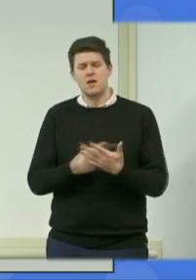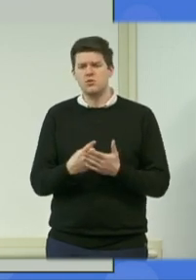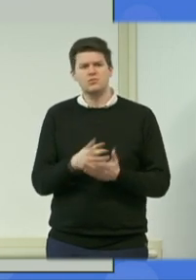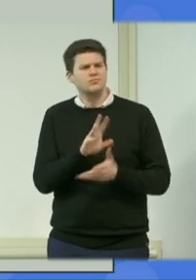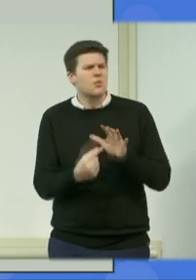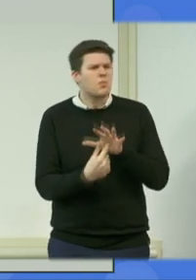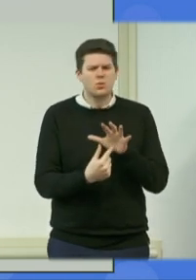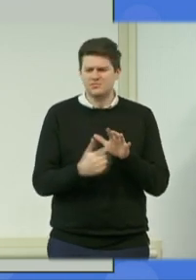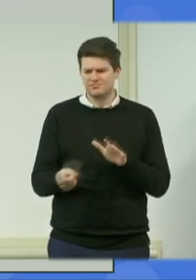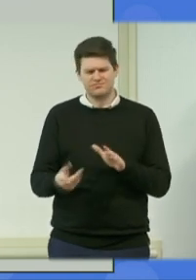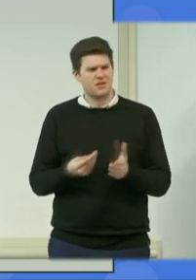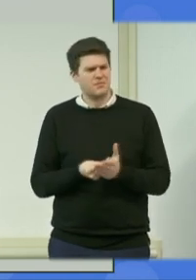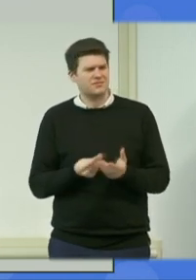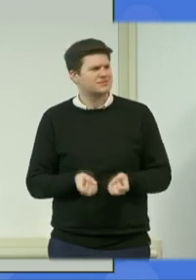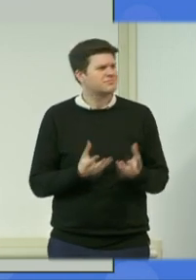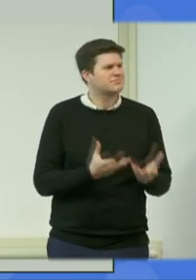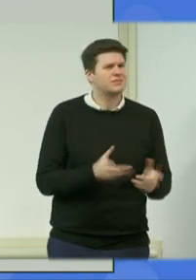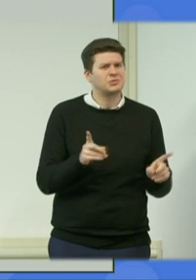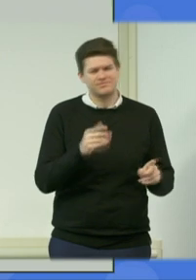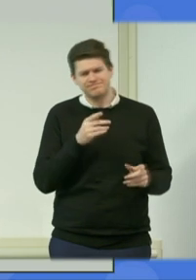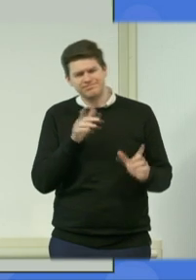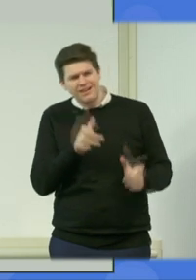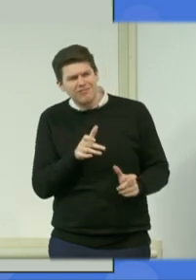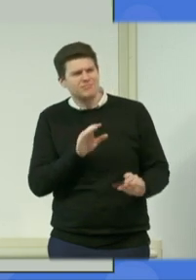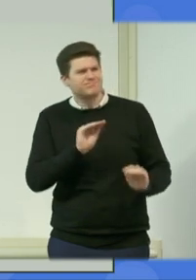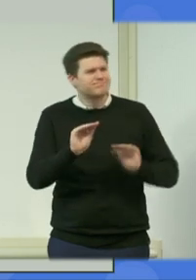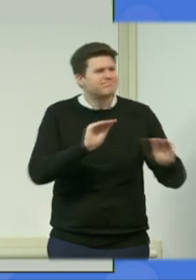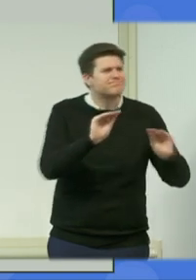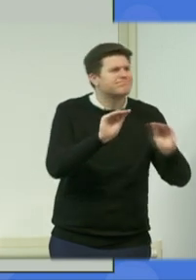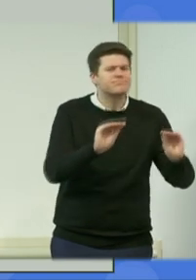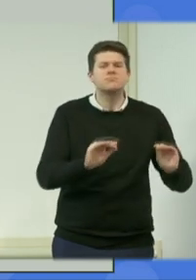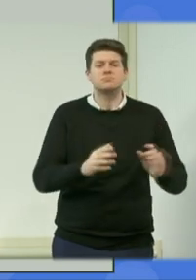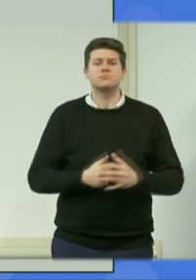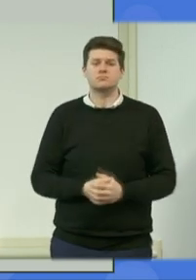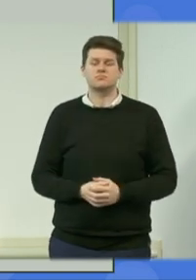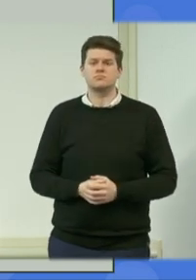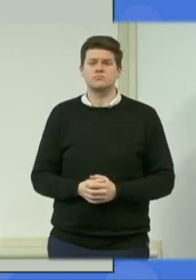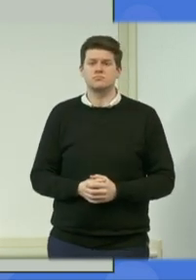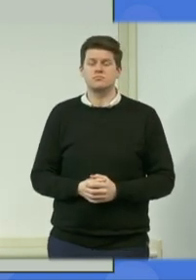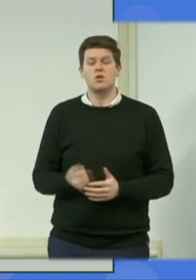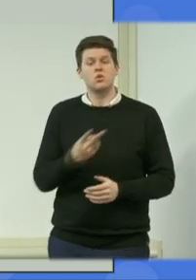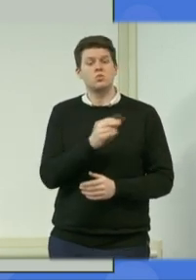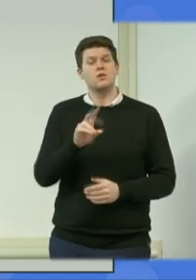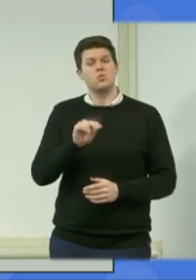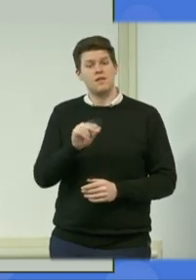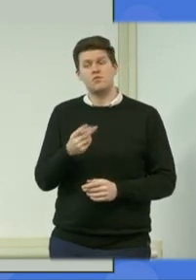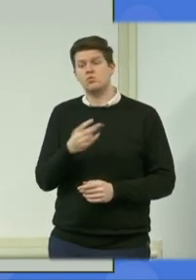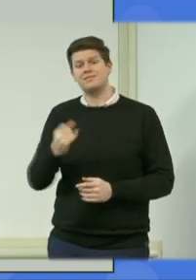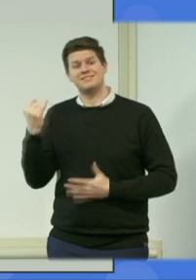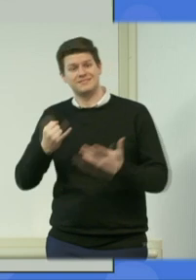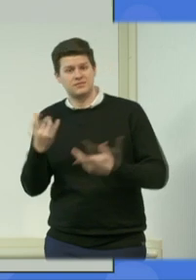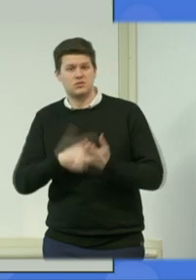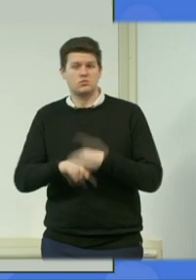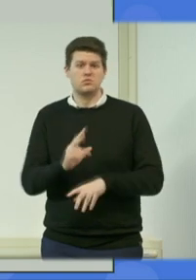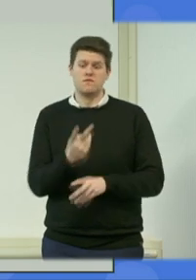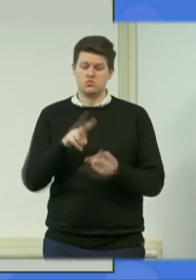and how we spend the money. But then in 2012, and then again in 2016, we had two really important Acts of Parliament,